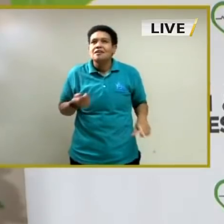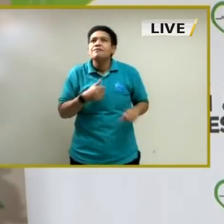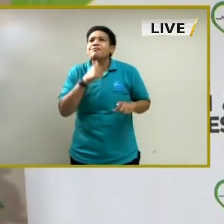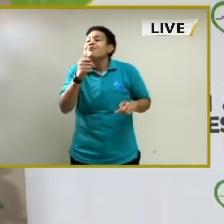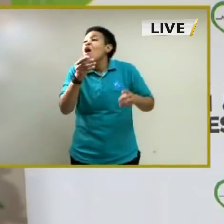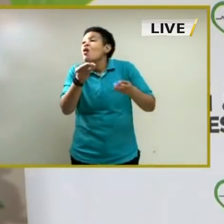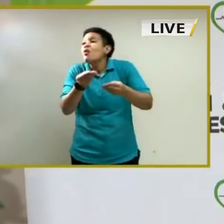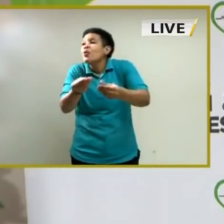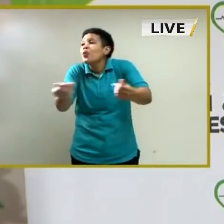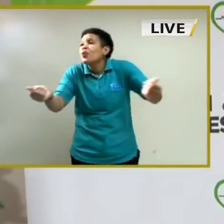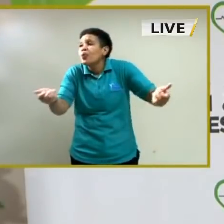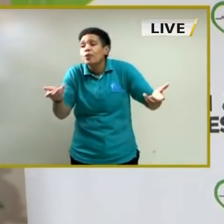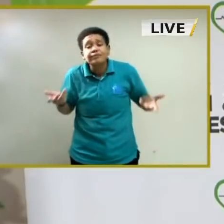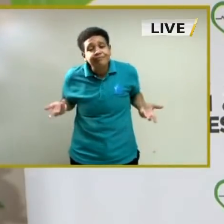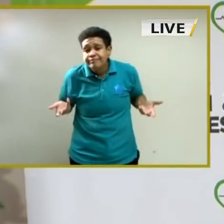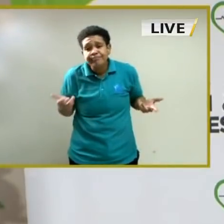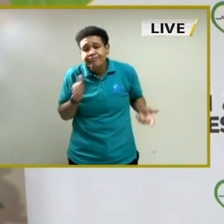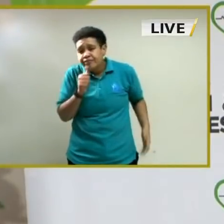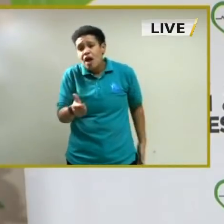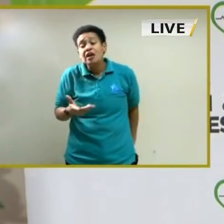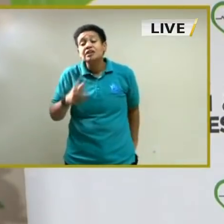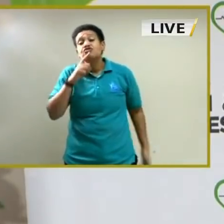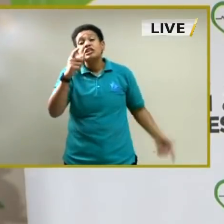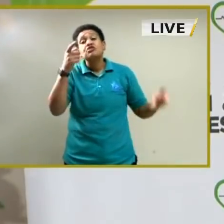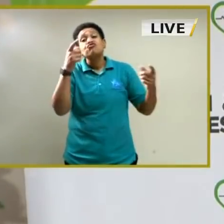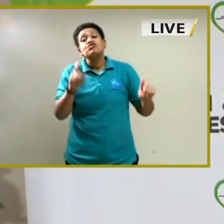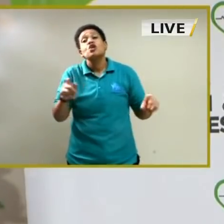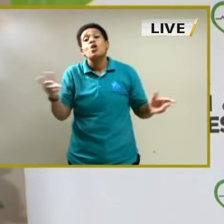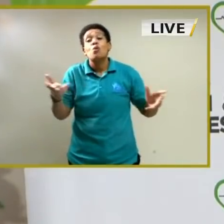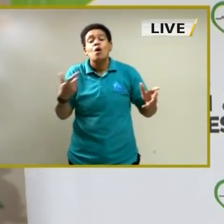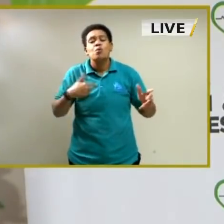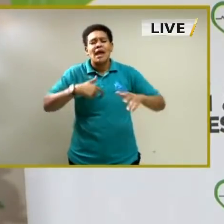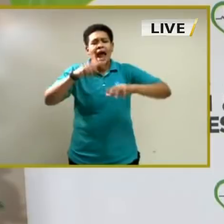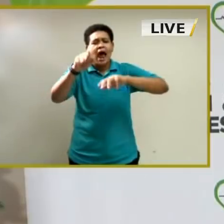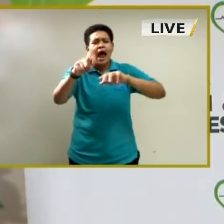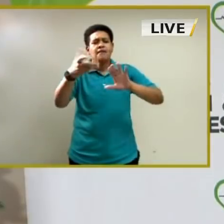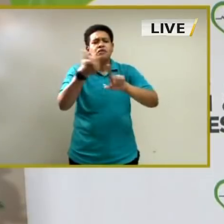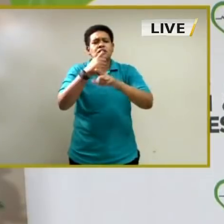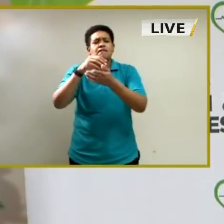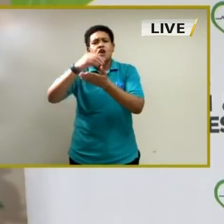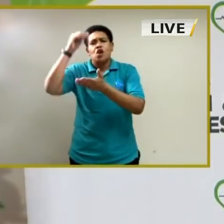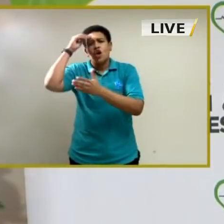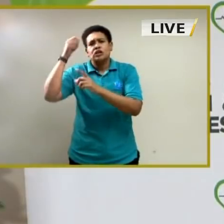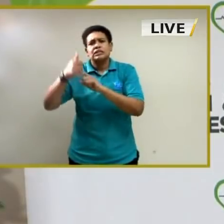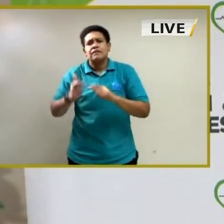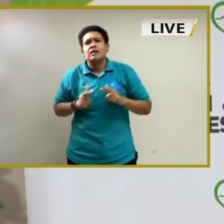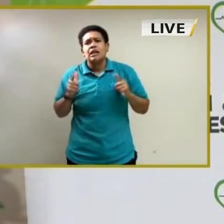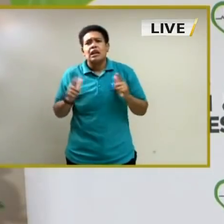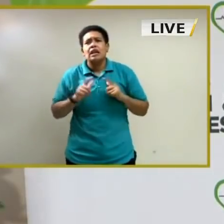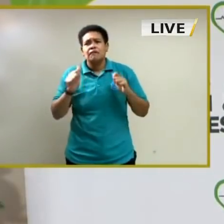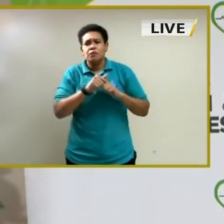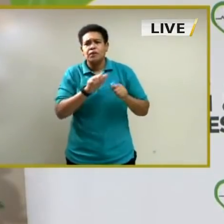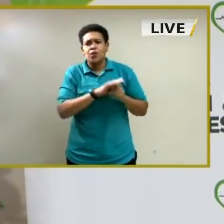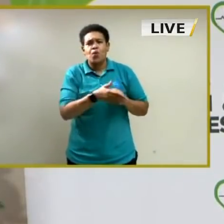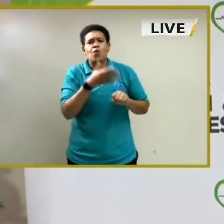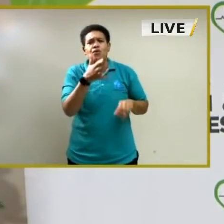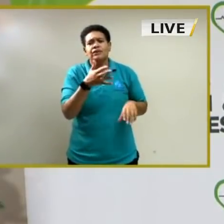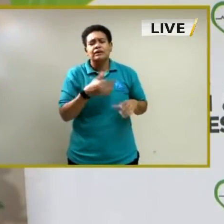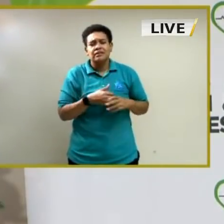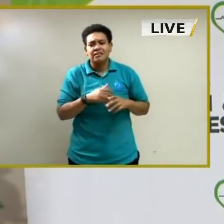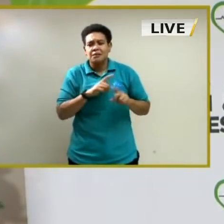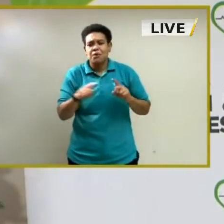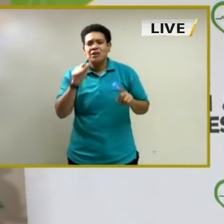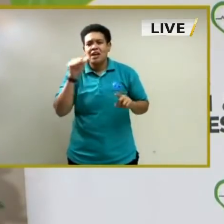going anywhere. As a result, we have to learn to live with COVID, but